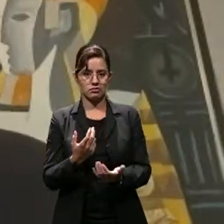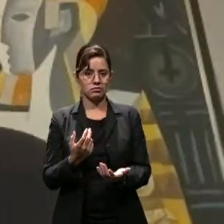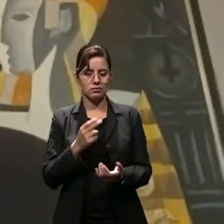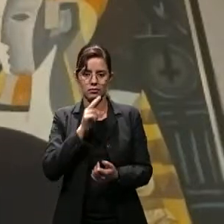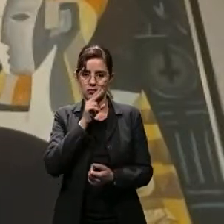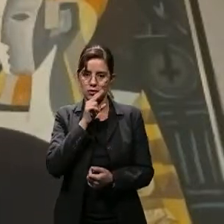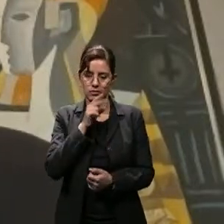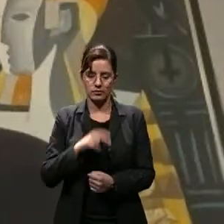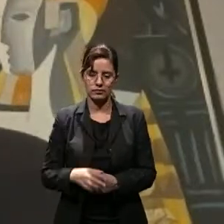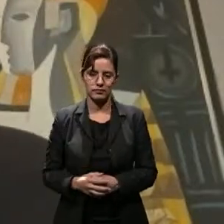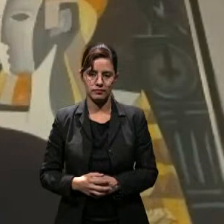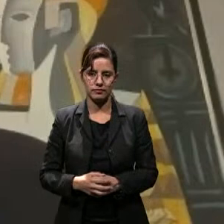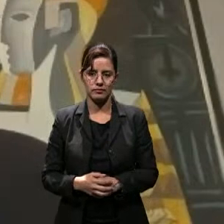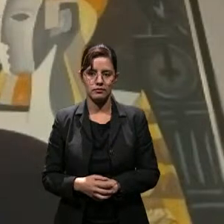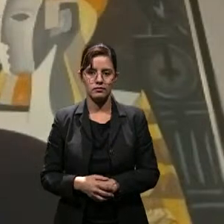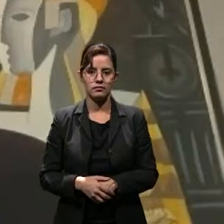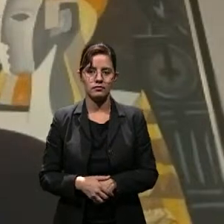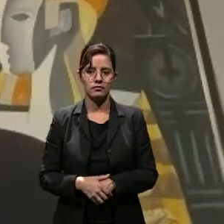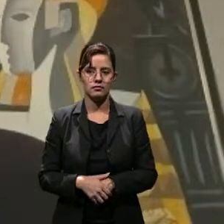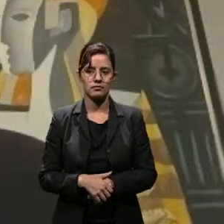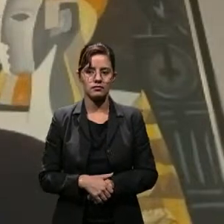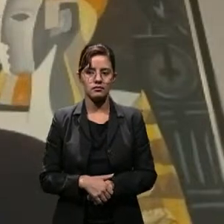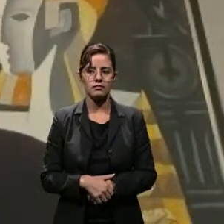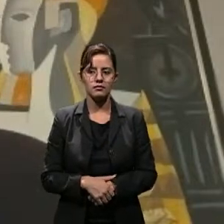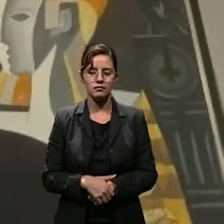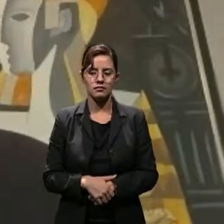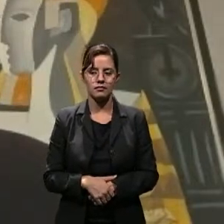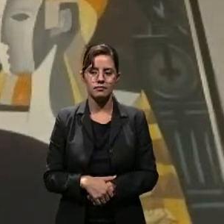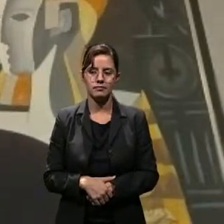that is very serious.